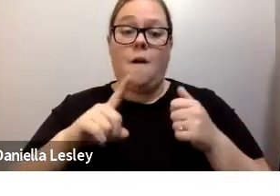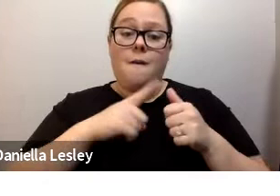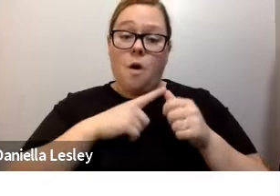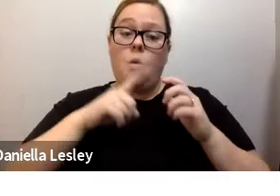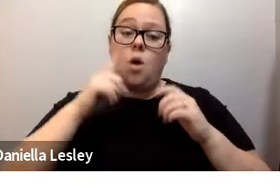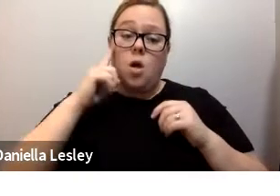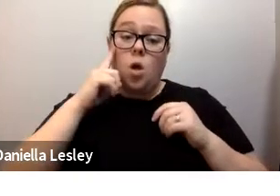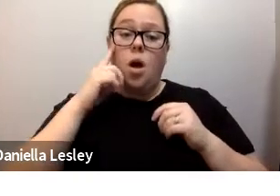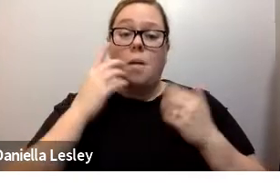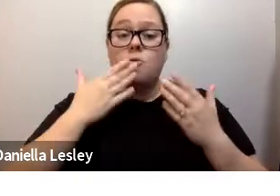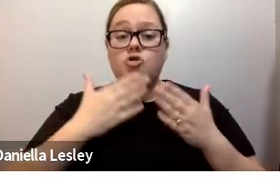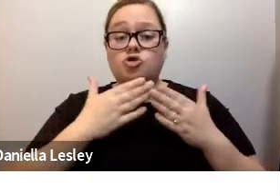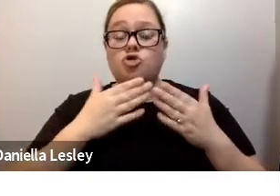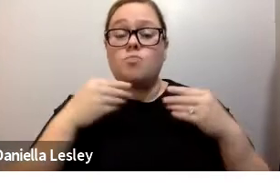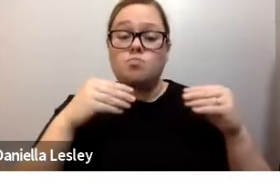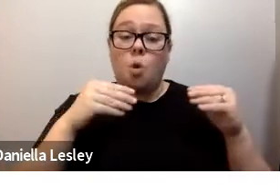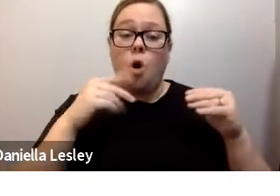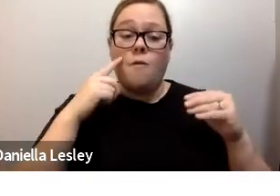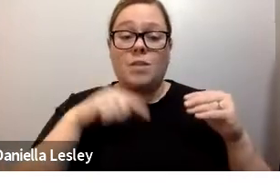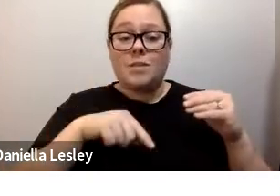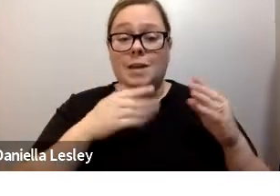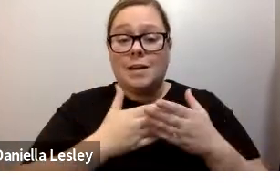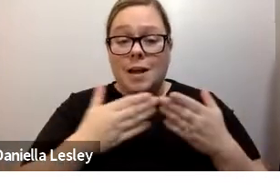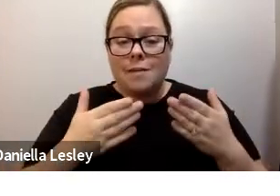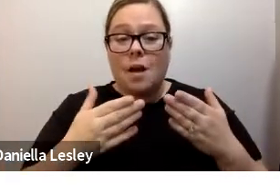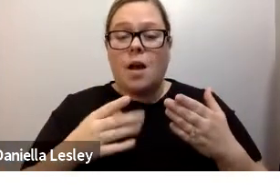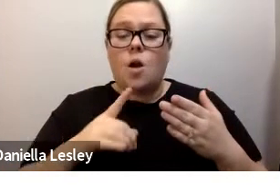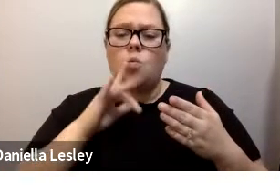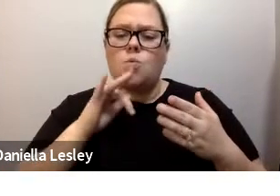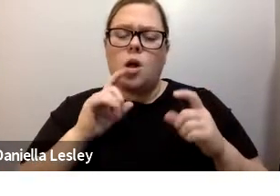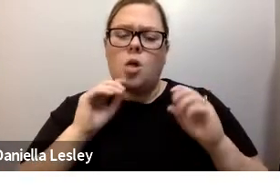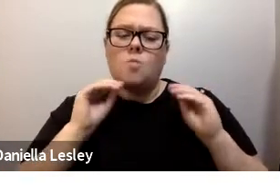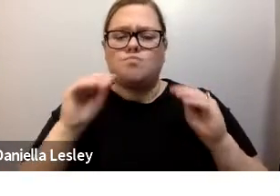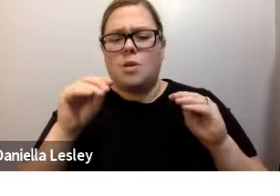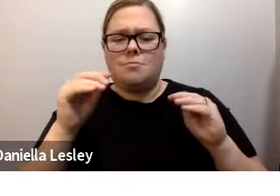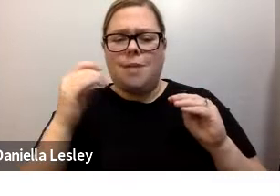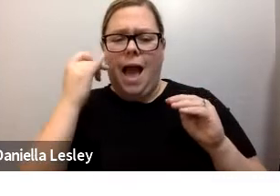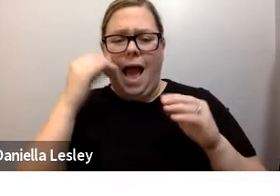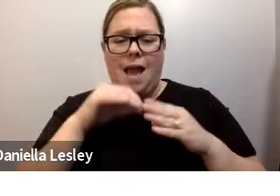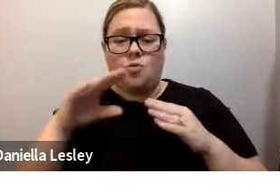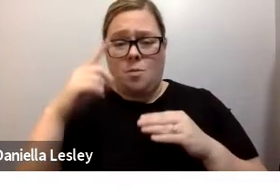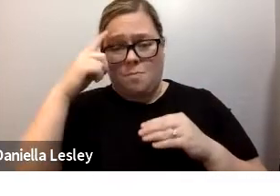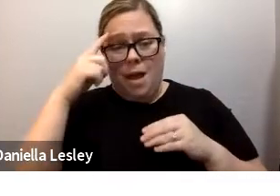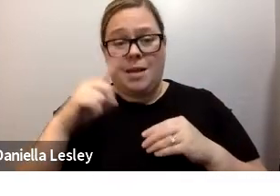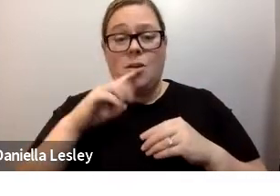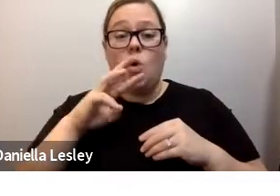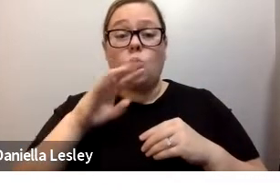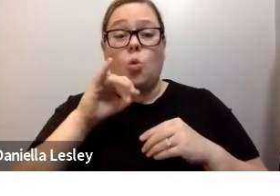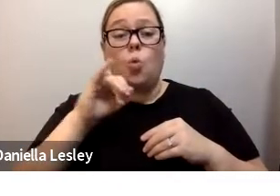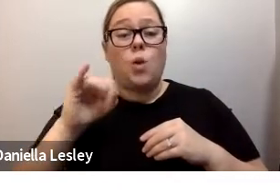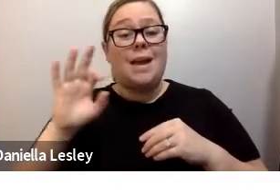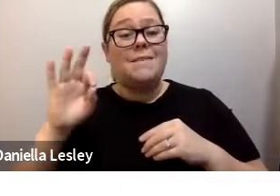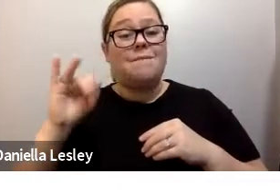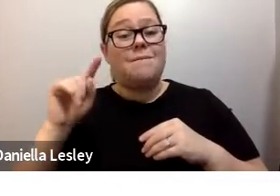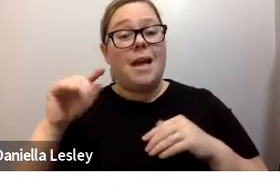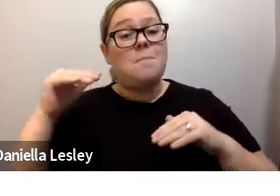good market for this device, and just really quickly to put an idea in your mind, is the Wii Fit balance board. So